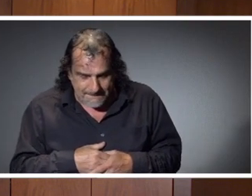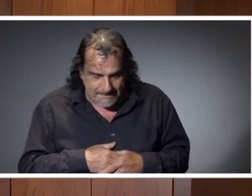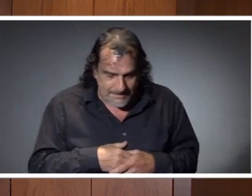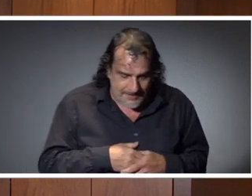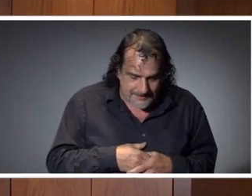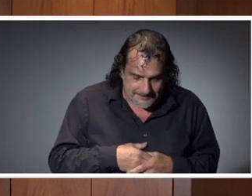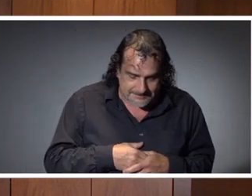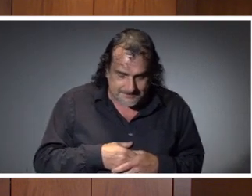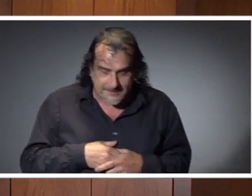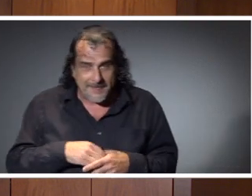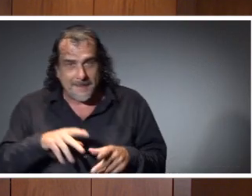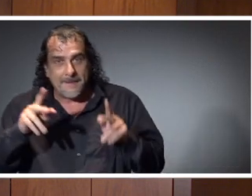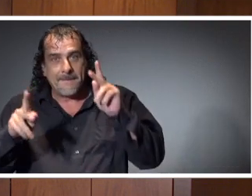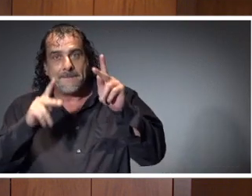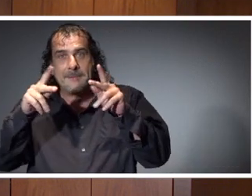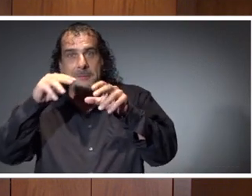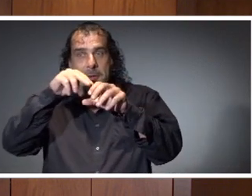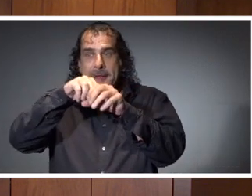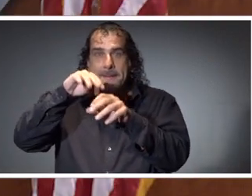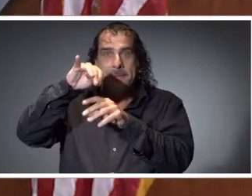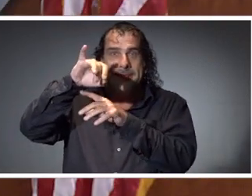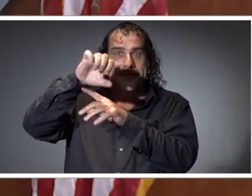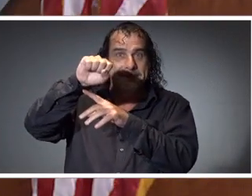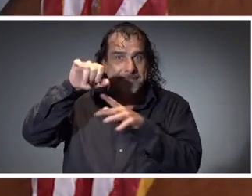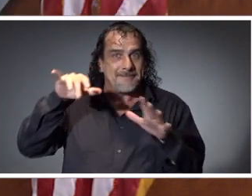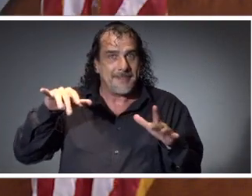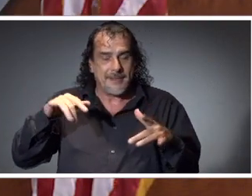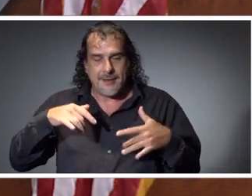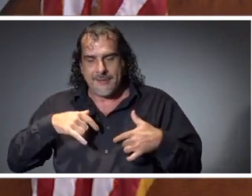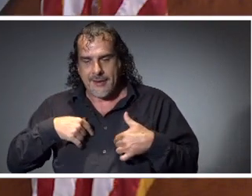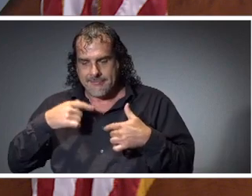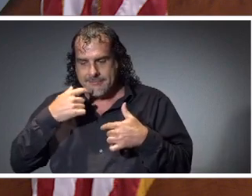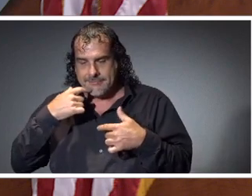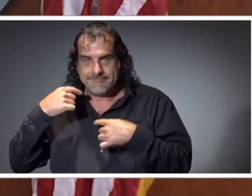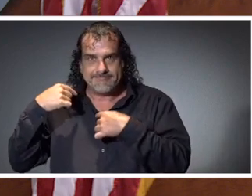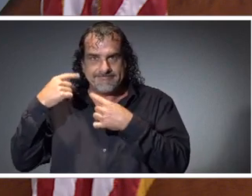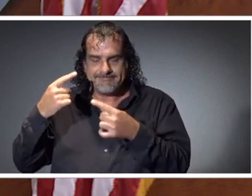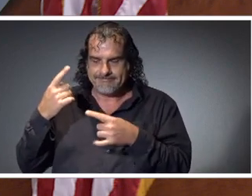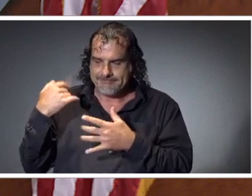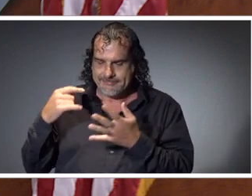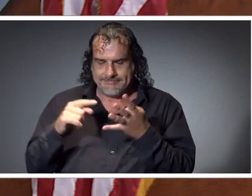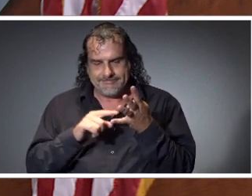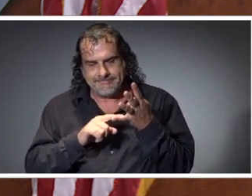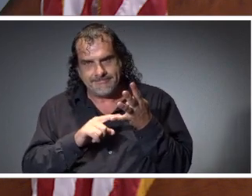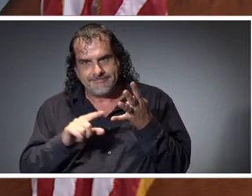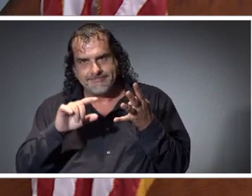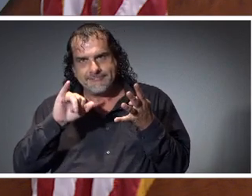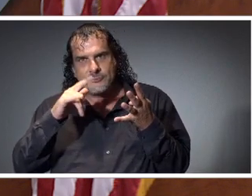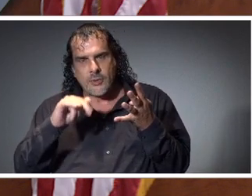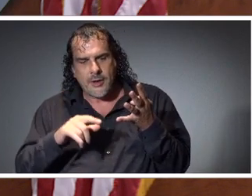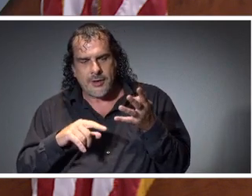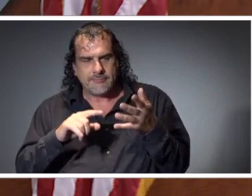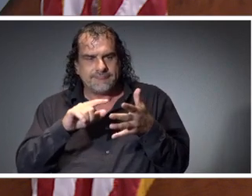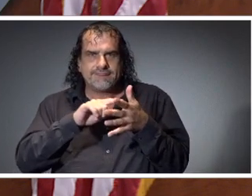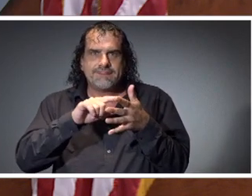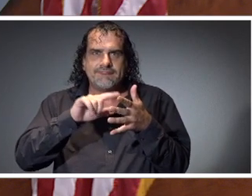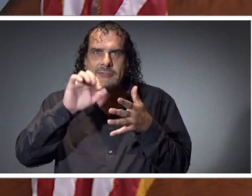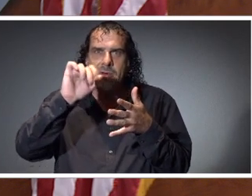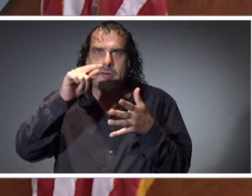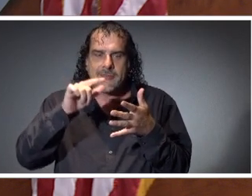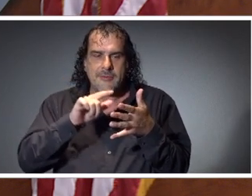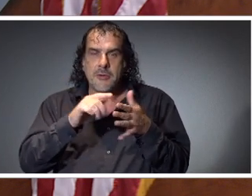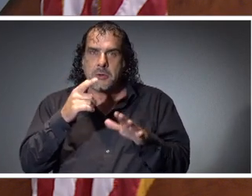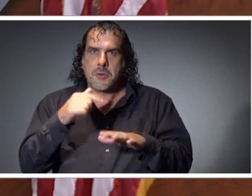of my fellow Mississippians. As we have said now since late July, early August, Mississippi has